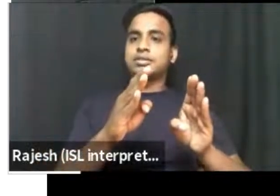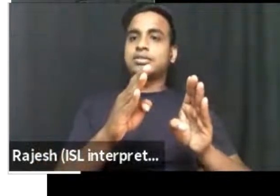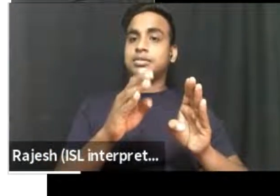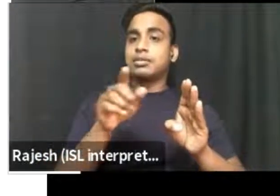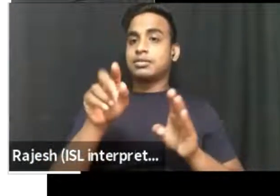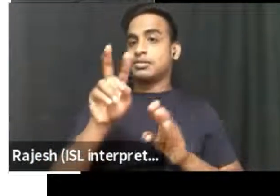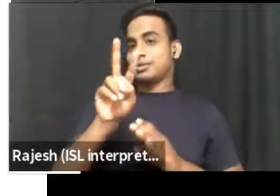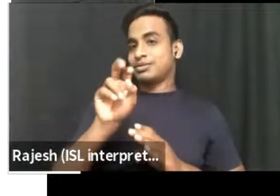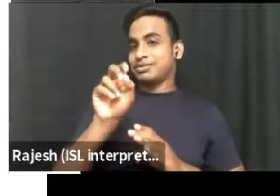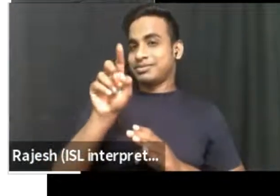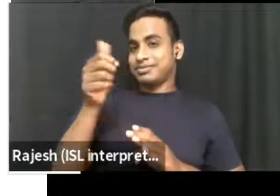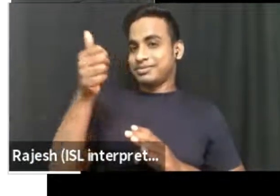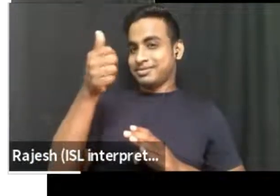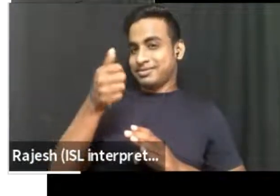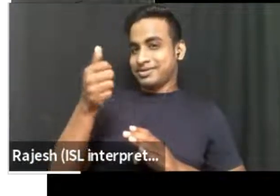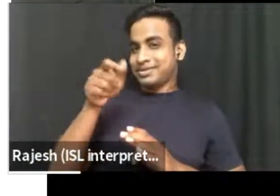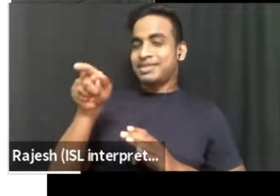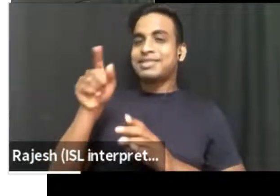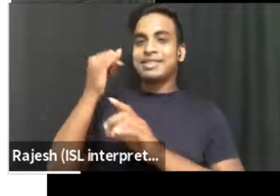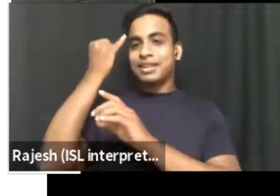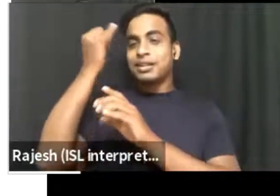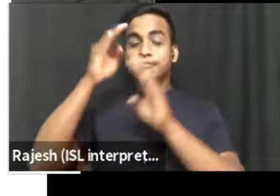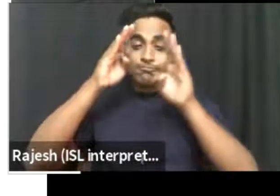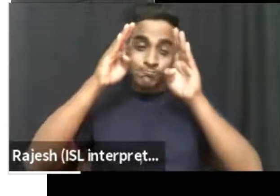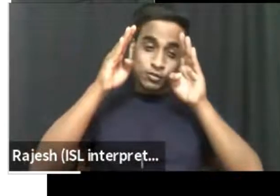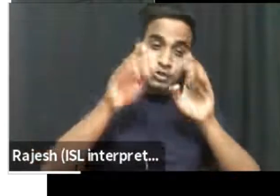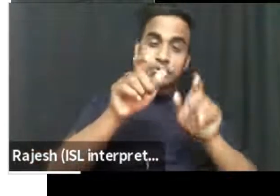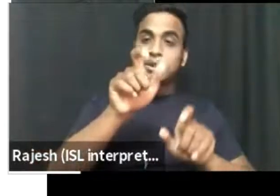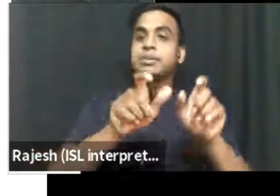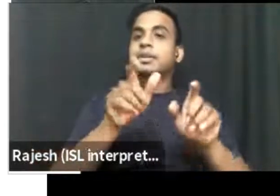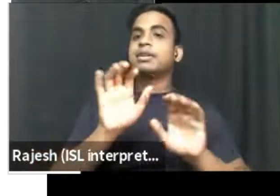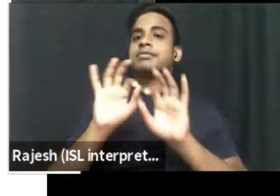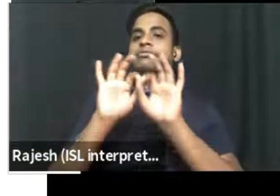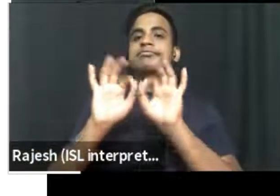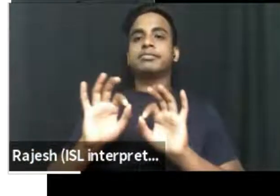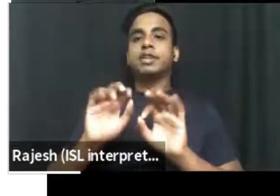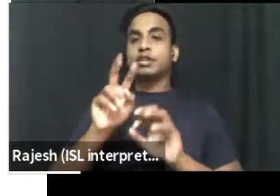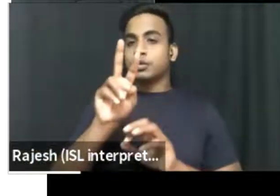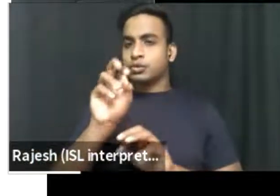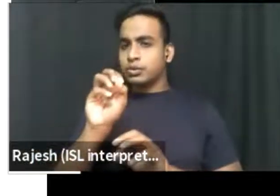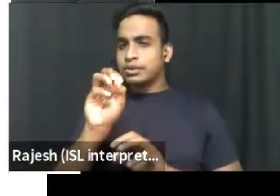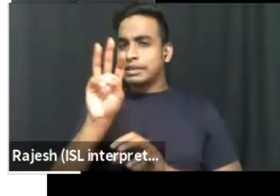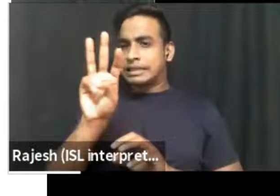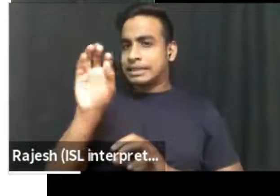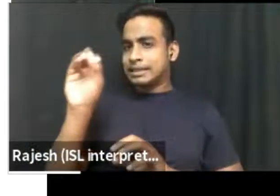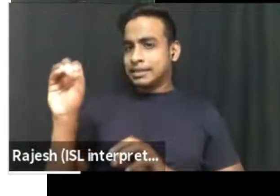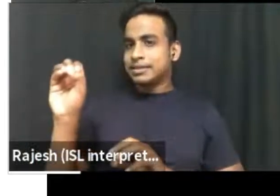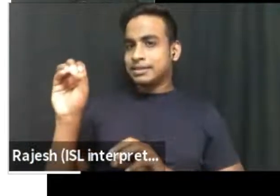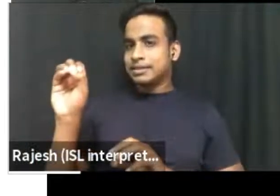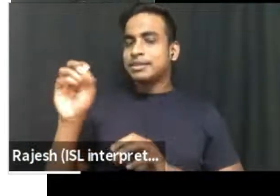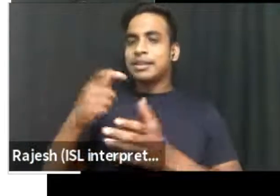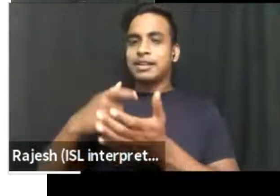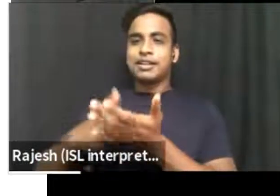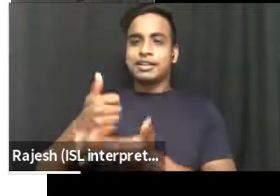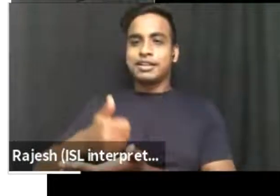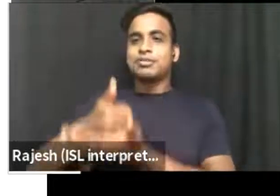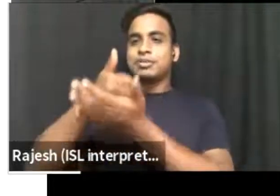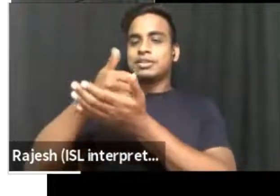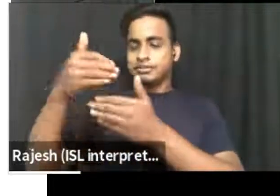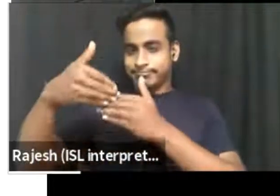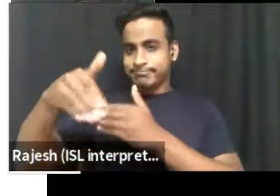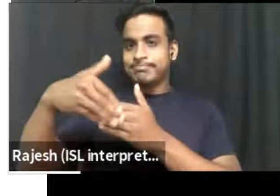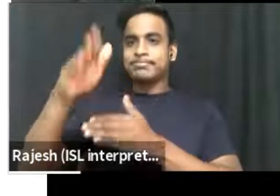that 2016 framework. The Rehabilitation 2030 call for action, we'll be talking about it a little